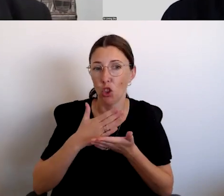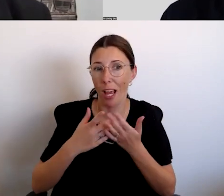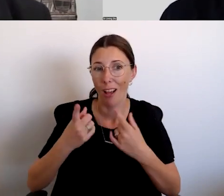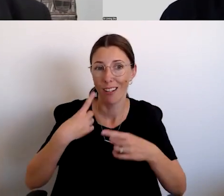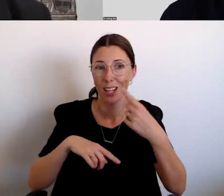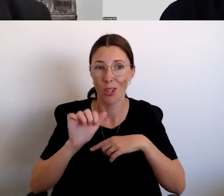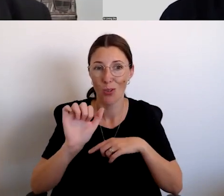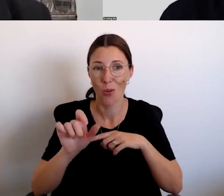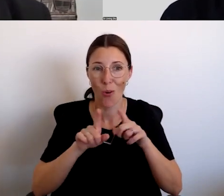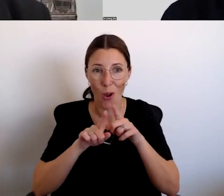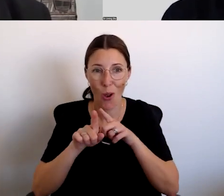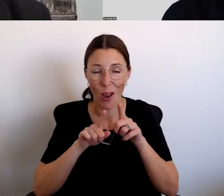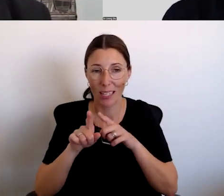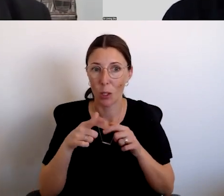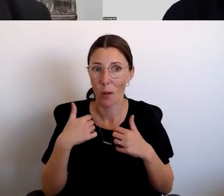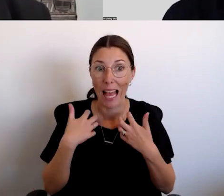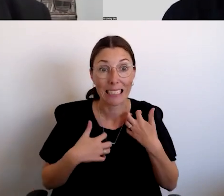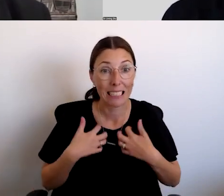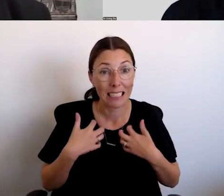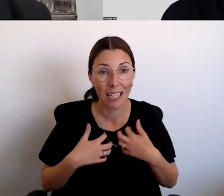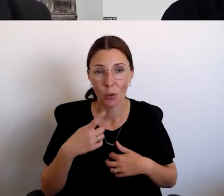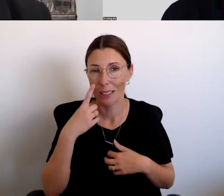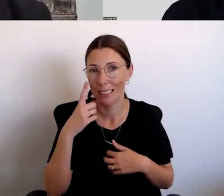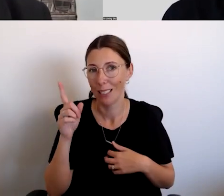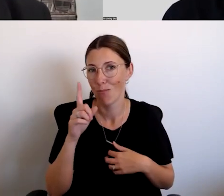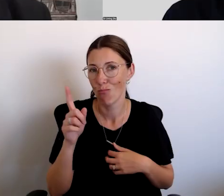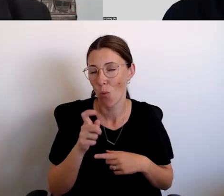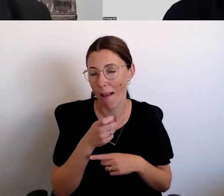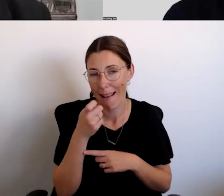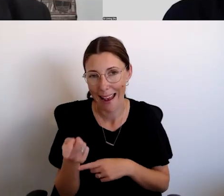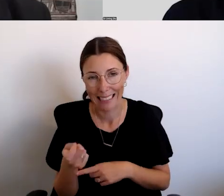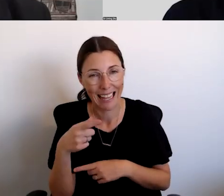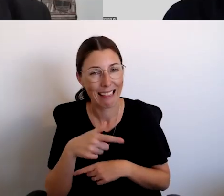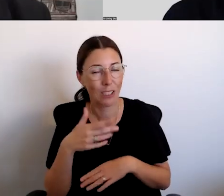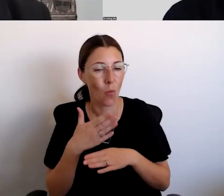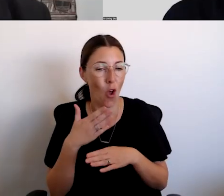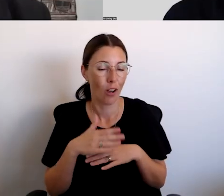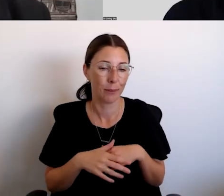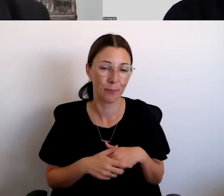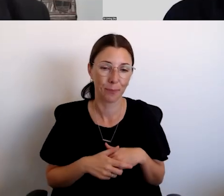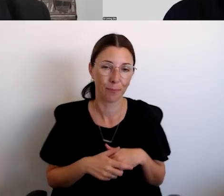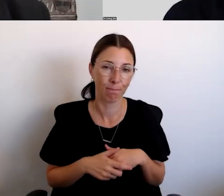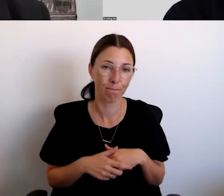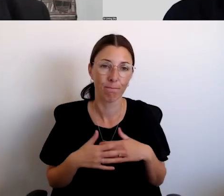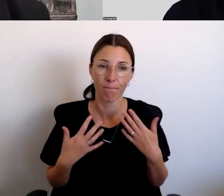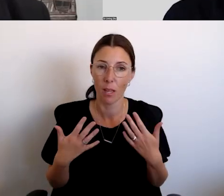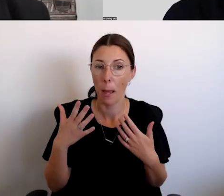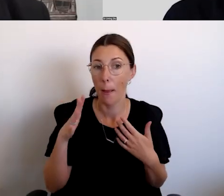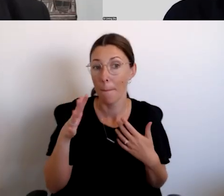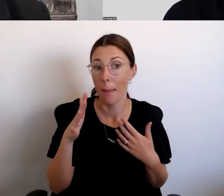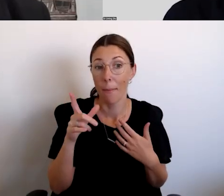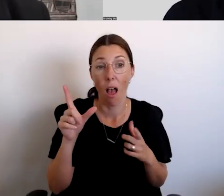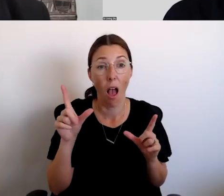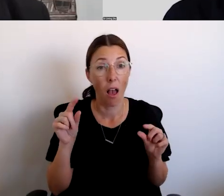us. We are so excited to see where this work does get to, and perhaps afterwards, I